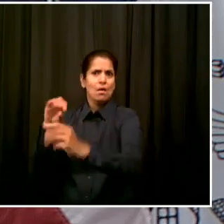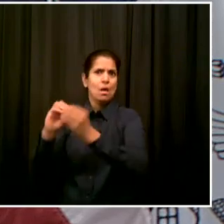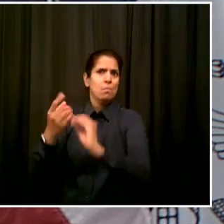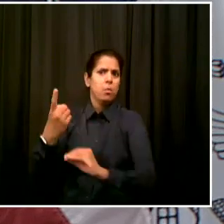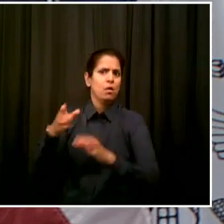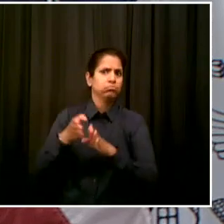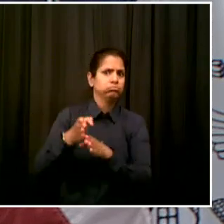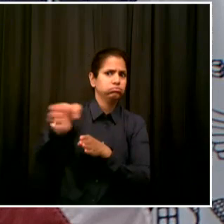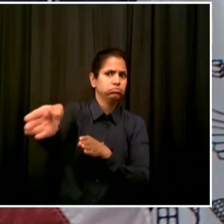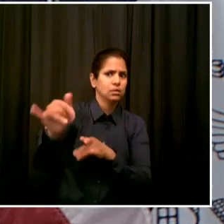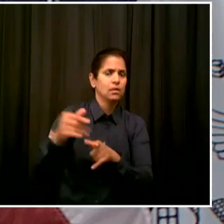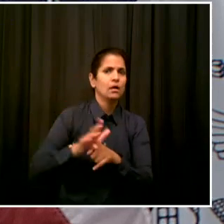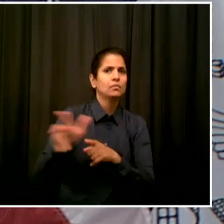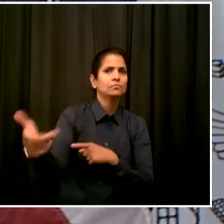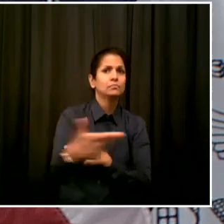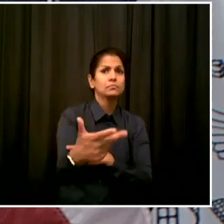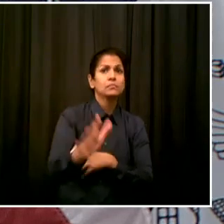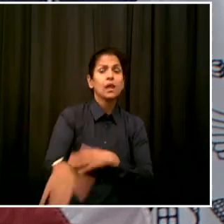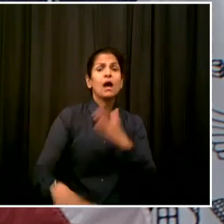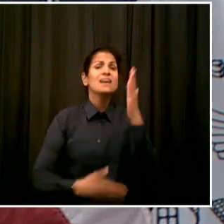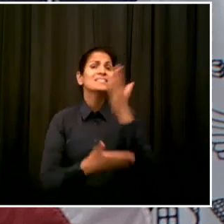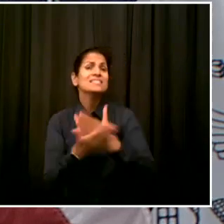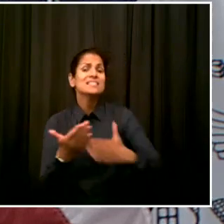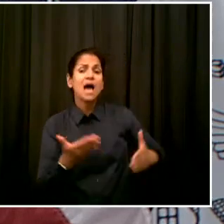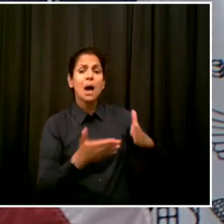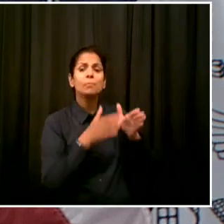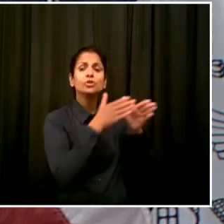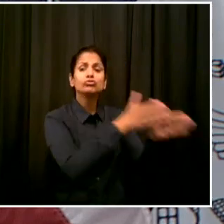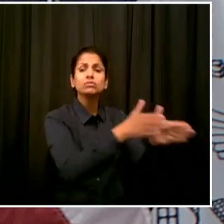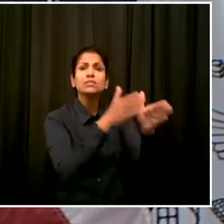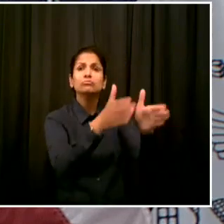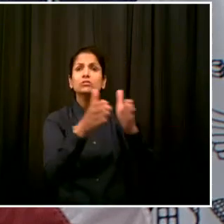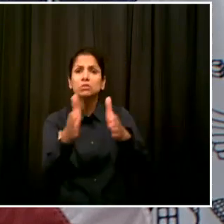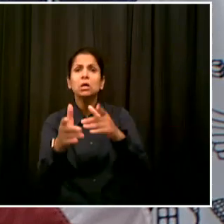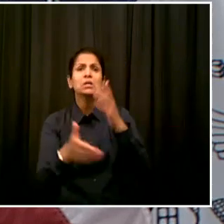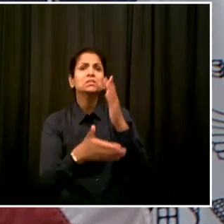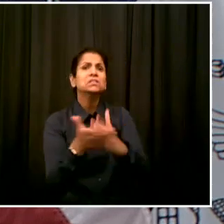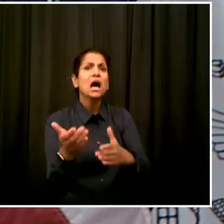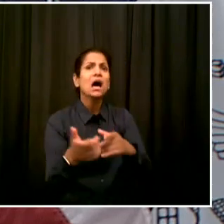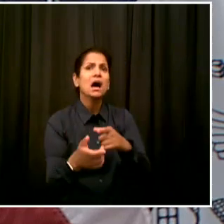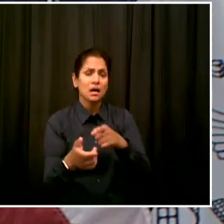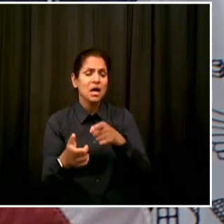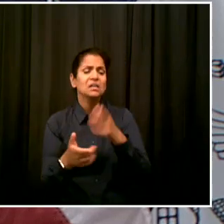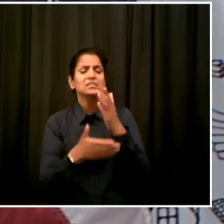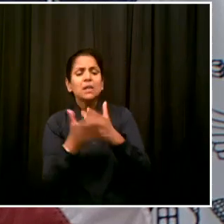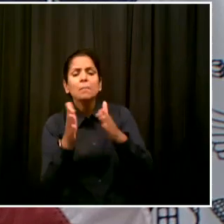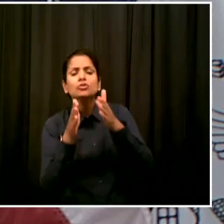the second part of your question about streets, look, we're having a good experience here.